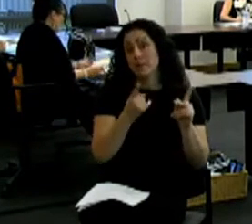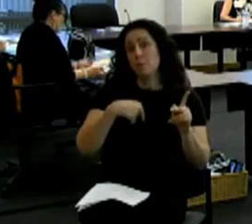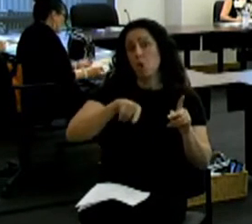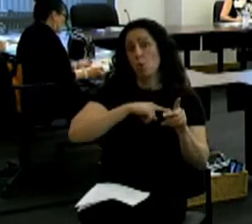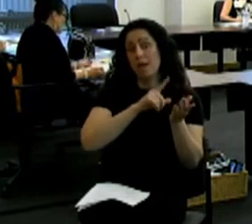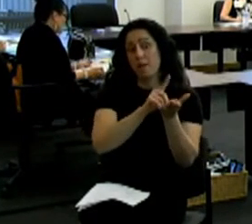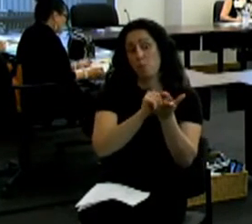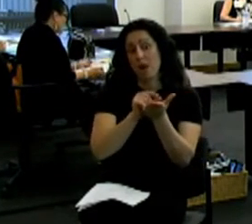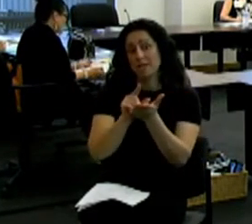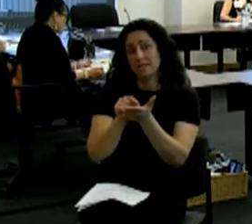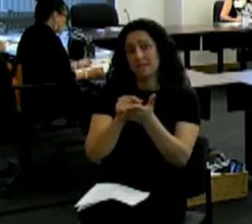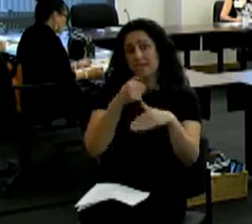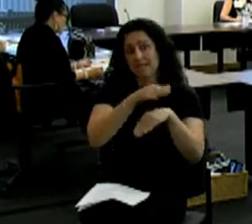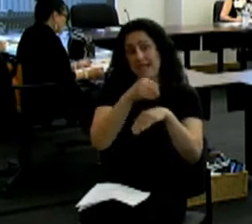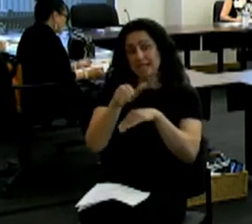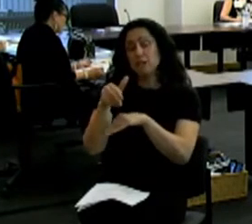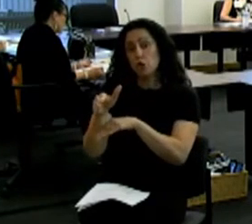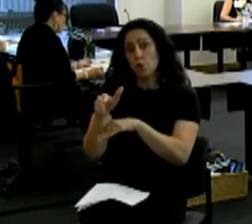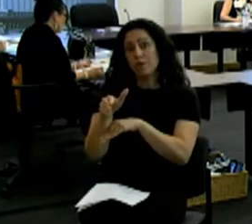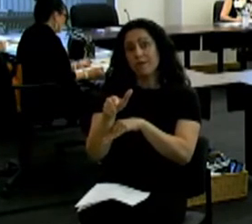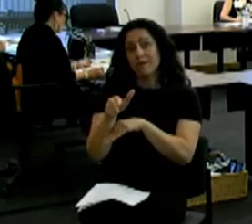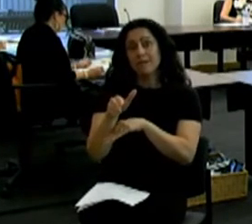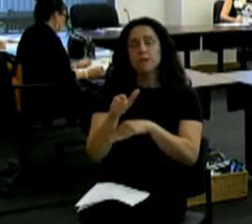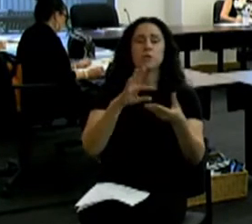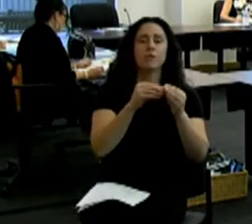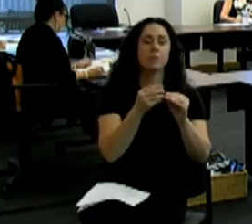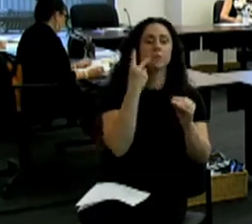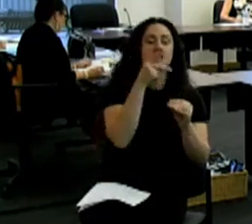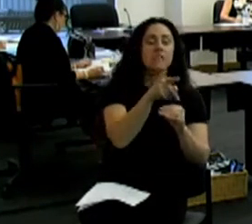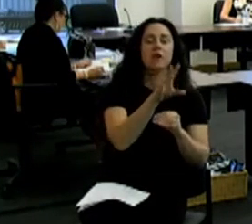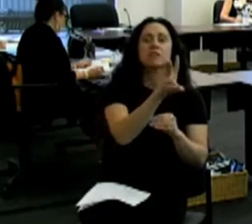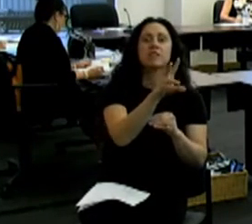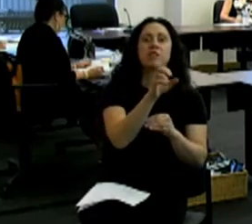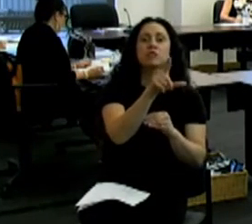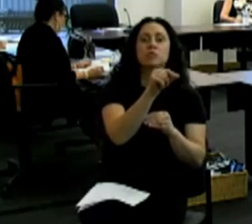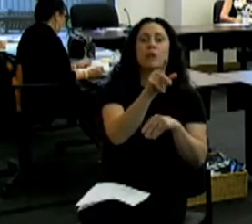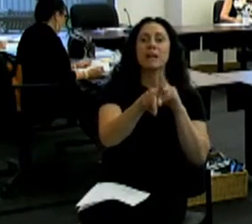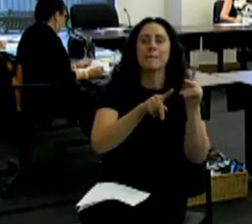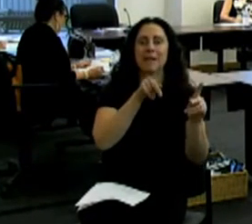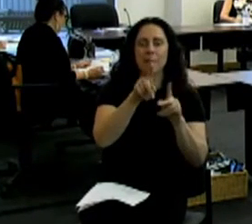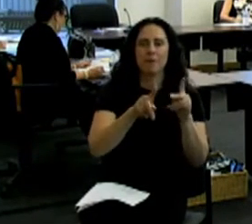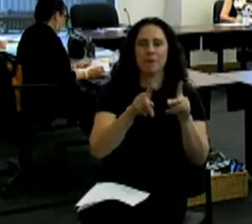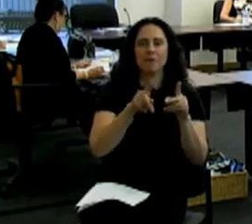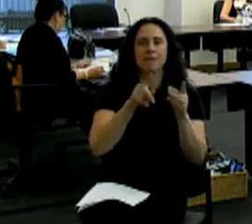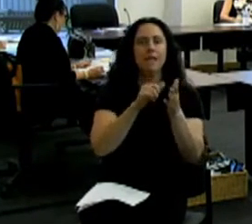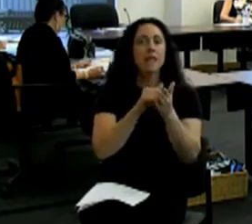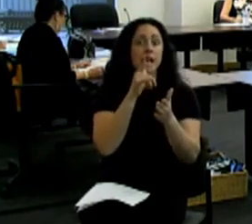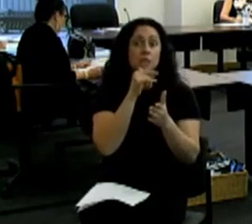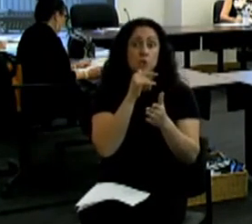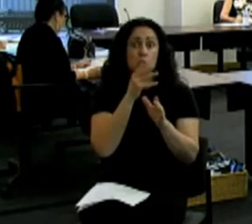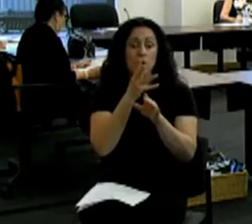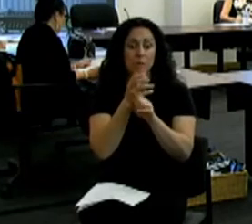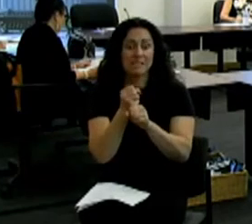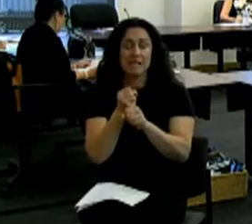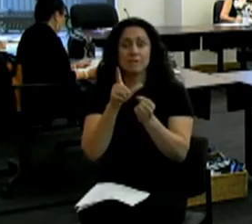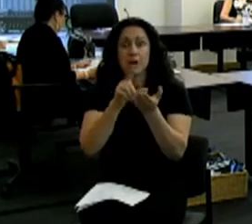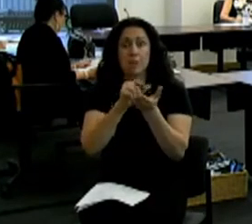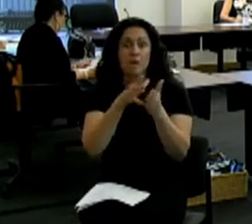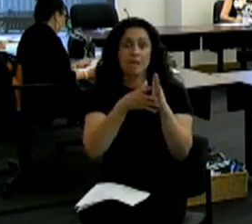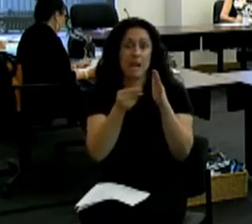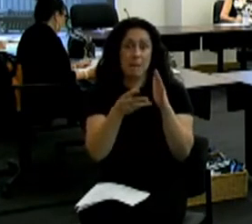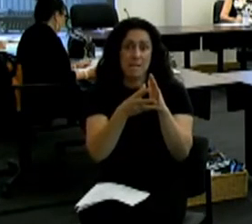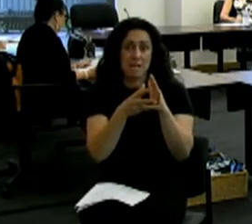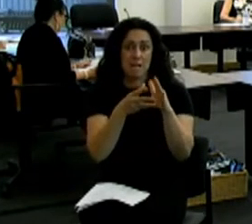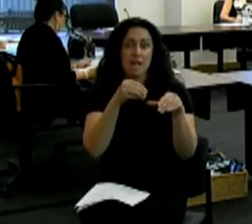we print, we send the print copy to, so the number that you see there, 720 people, that's who receives a print